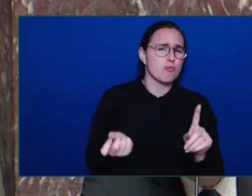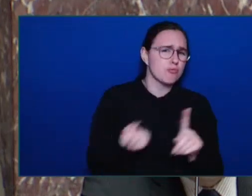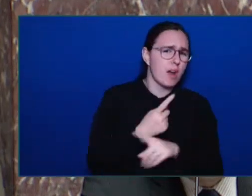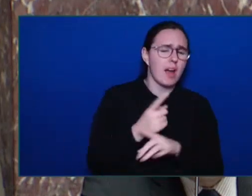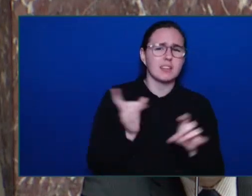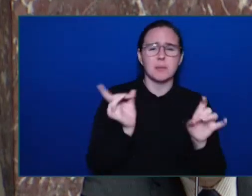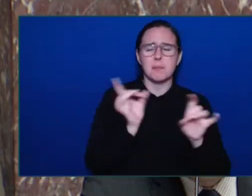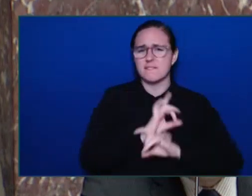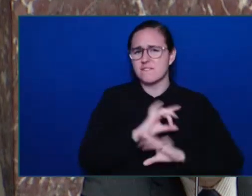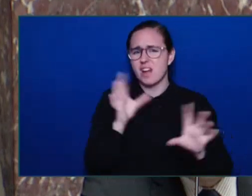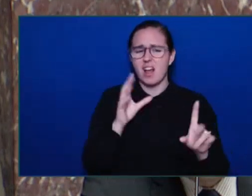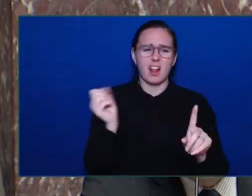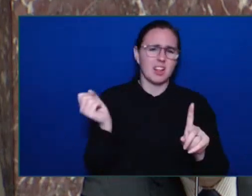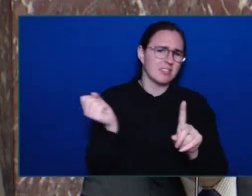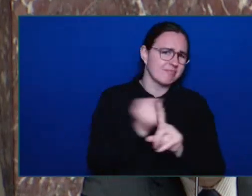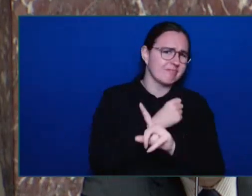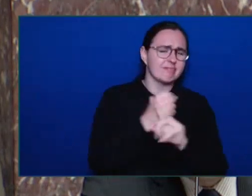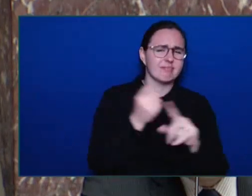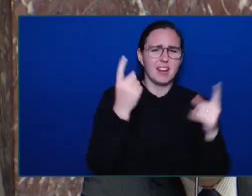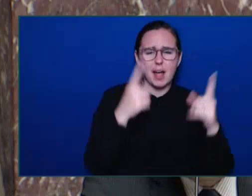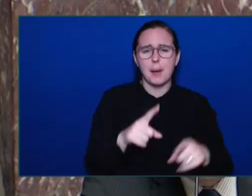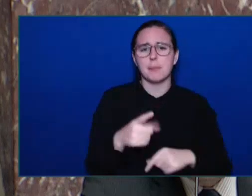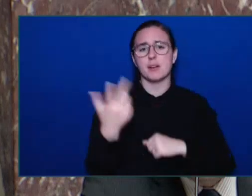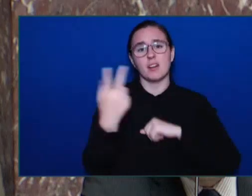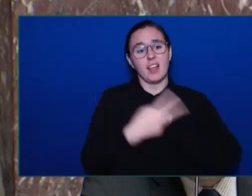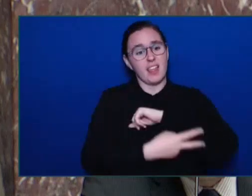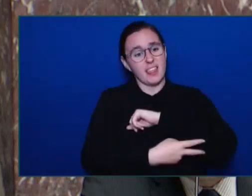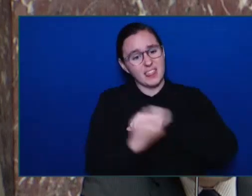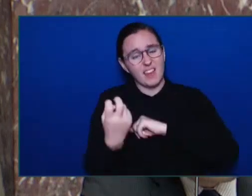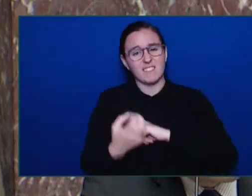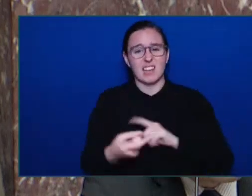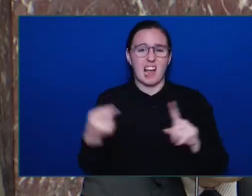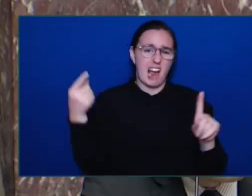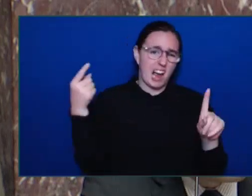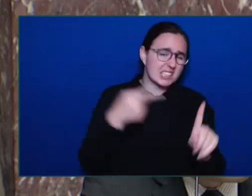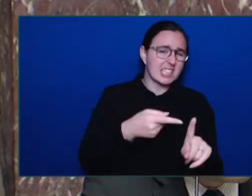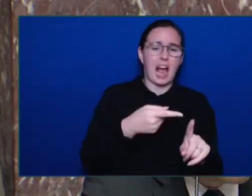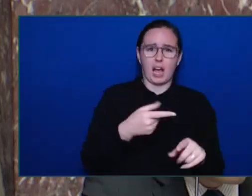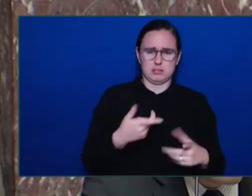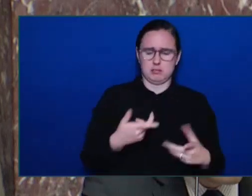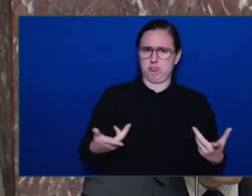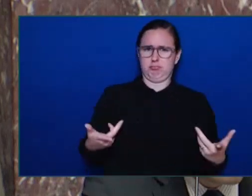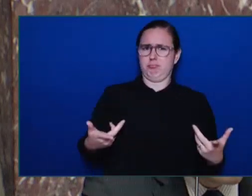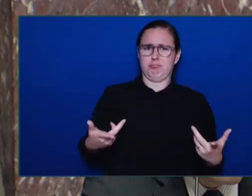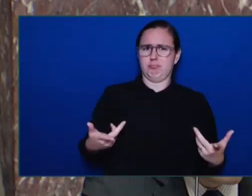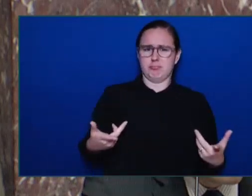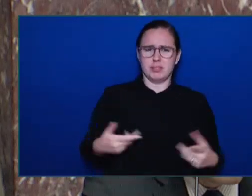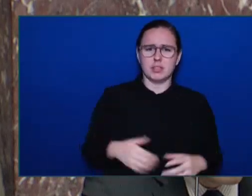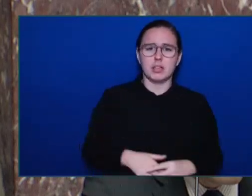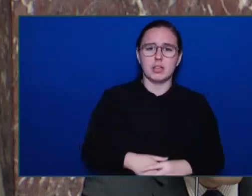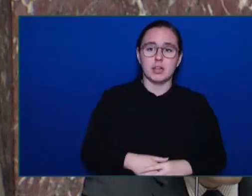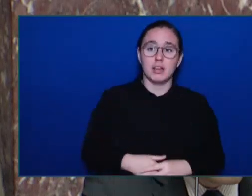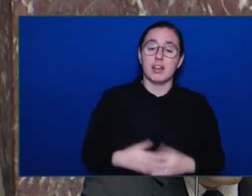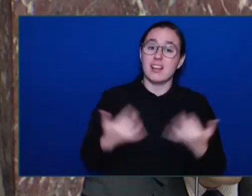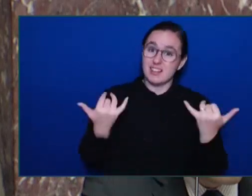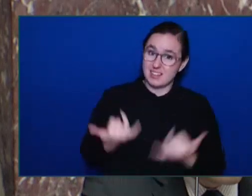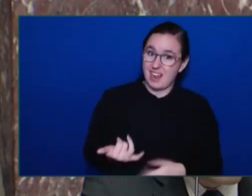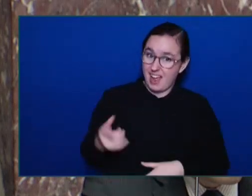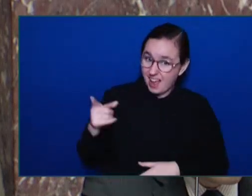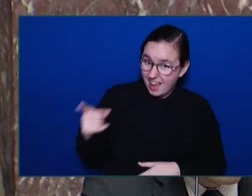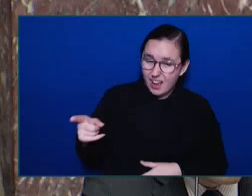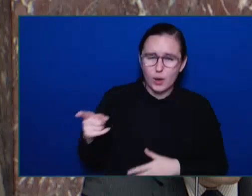himself. He stands up in this House, failing to look at the fear, the anxiety, the chaos